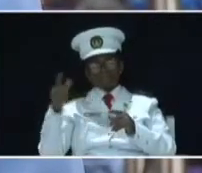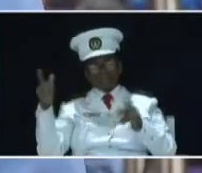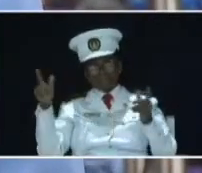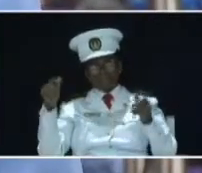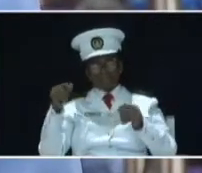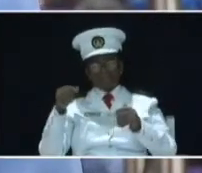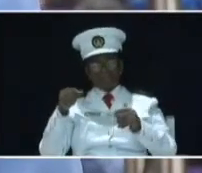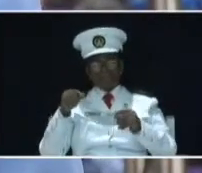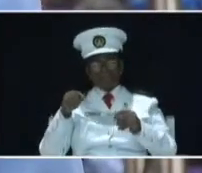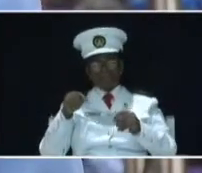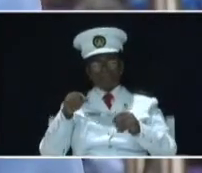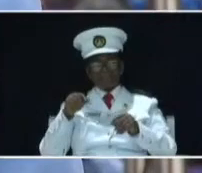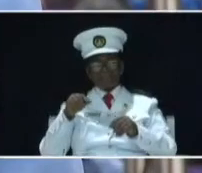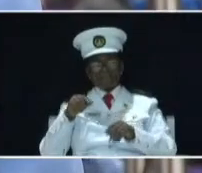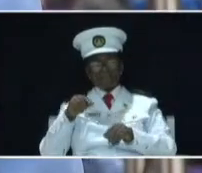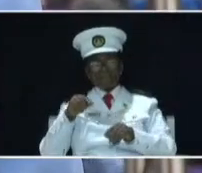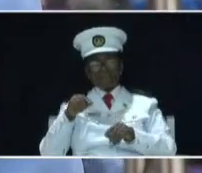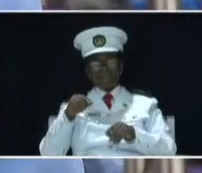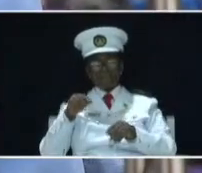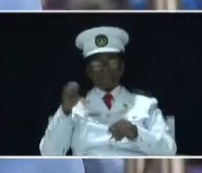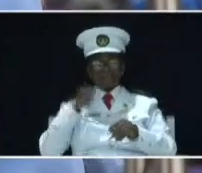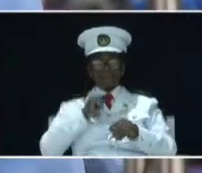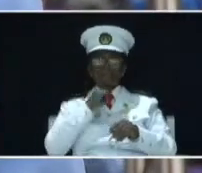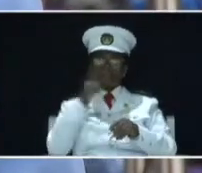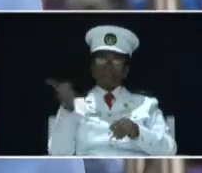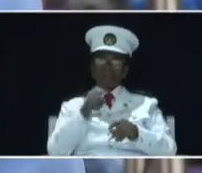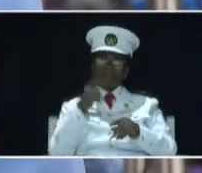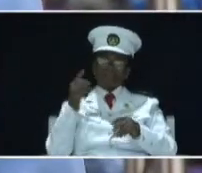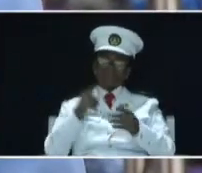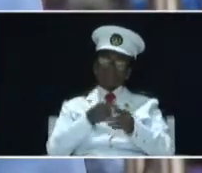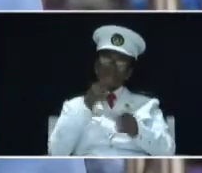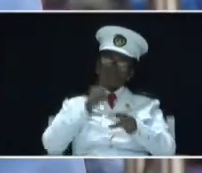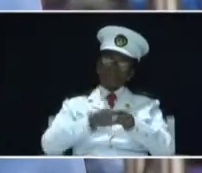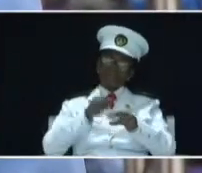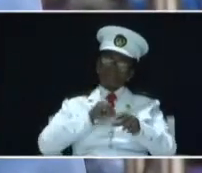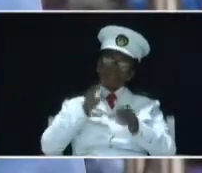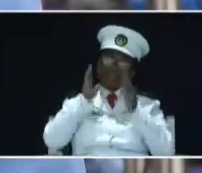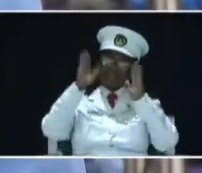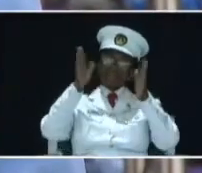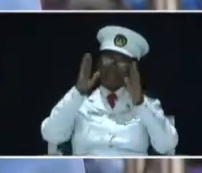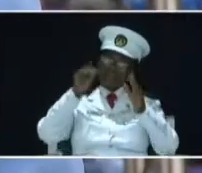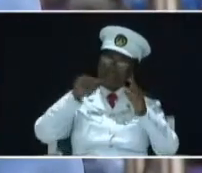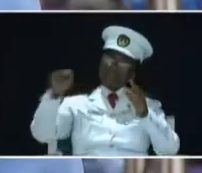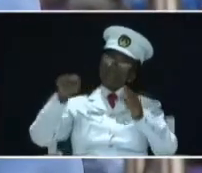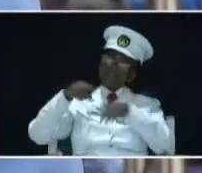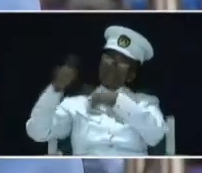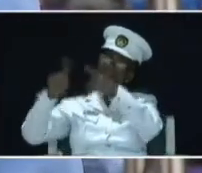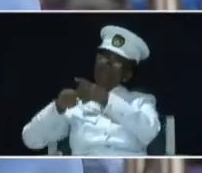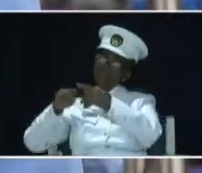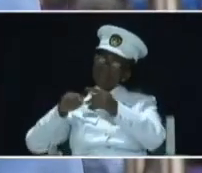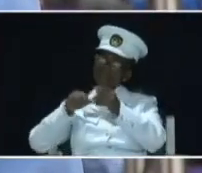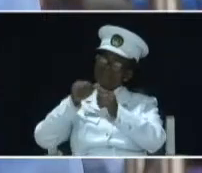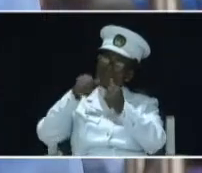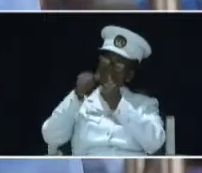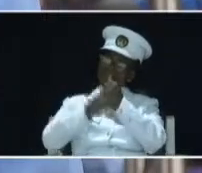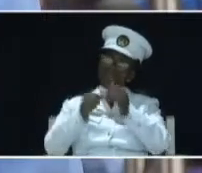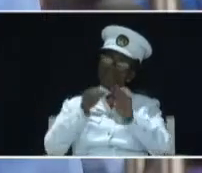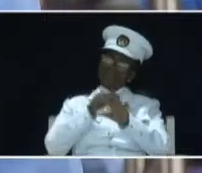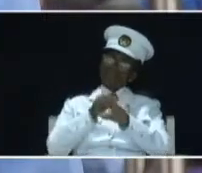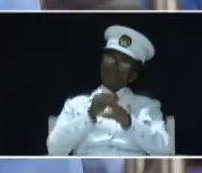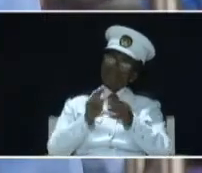I mean, I told you the first time I attended a fellowship after I became born again at the University of